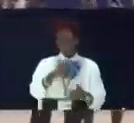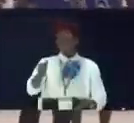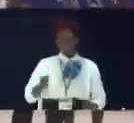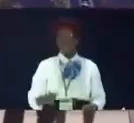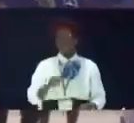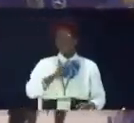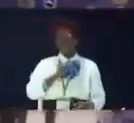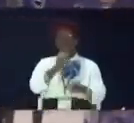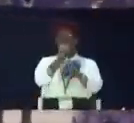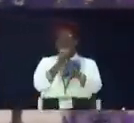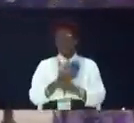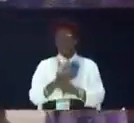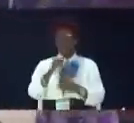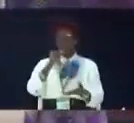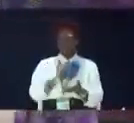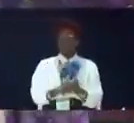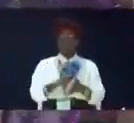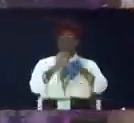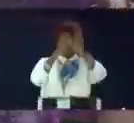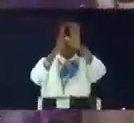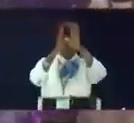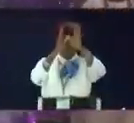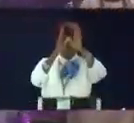I receive that, Lord.